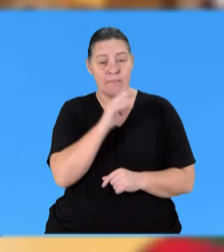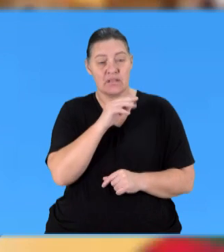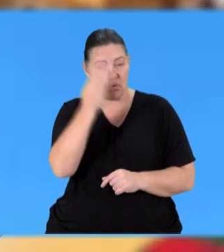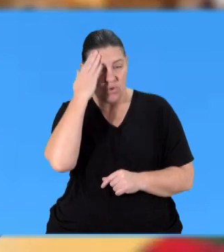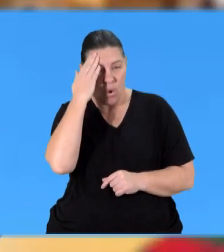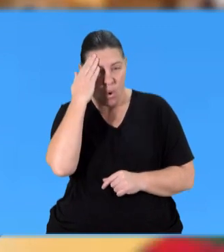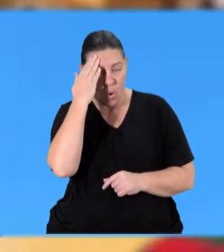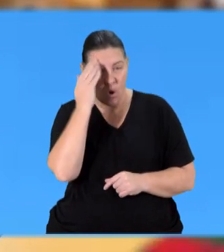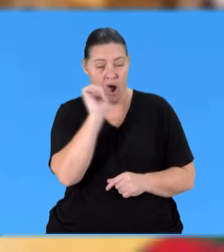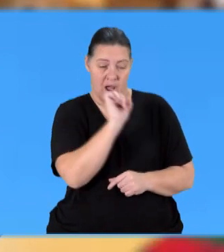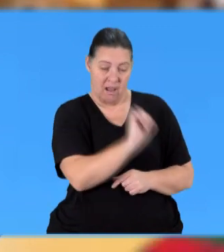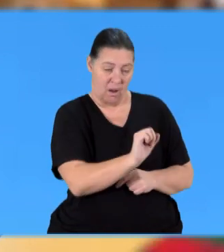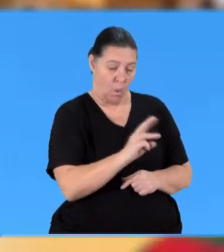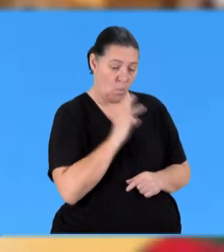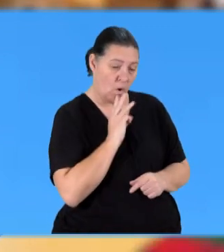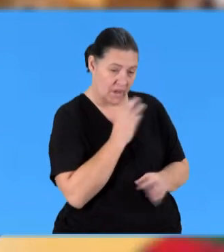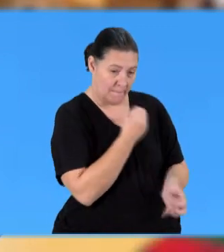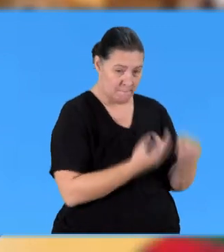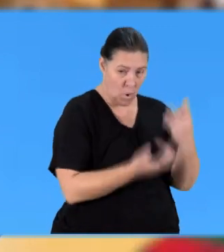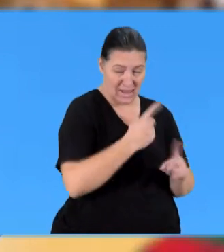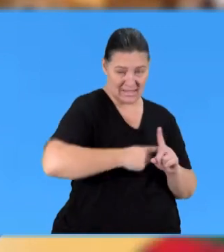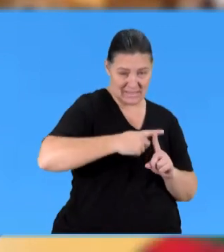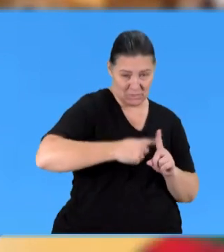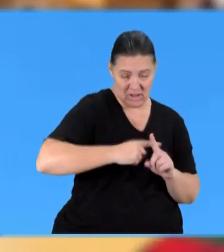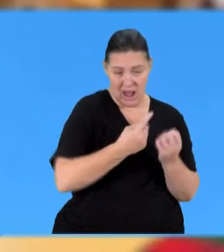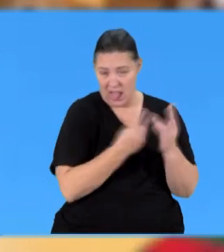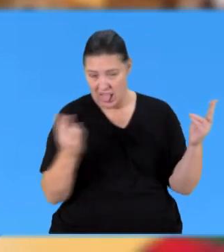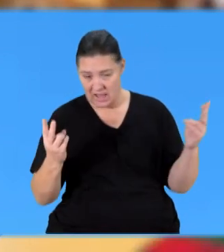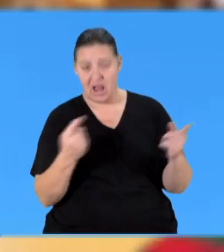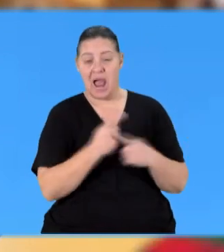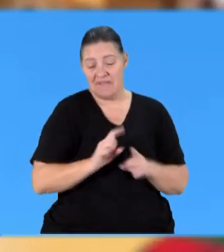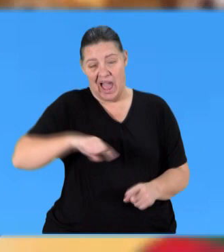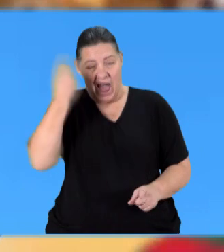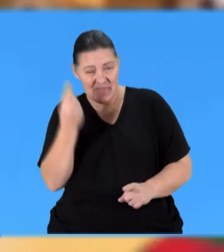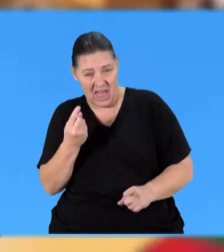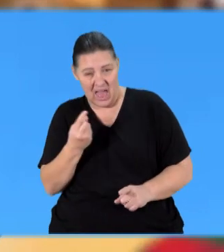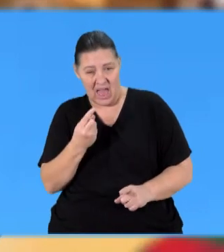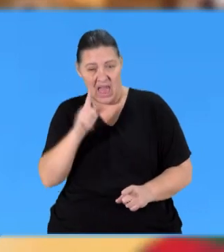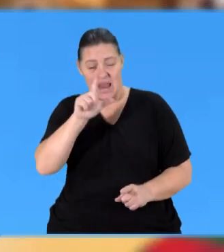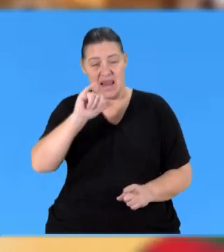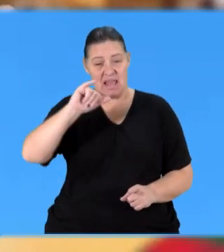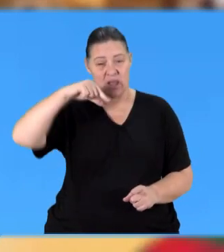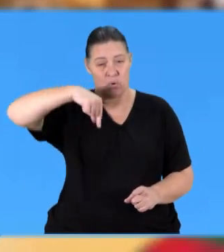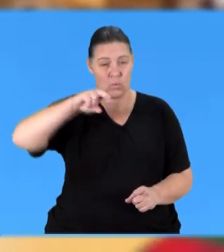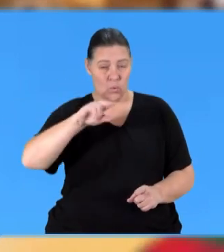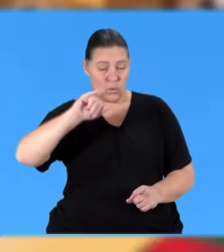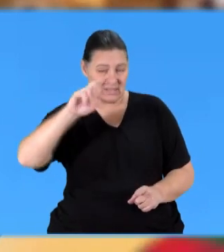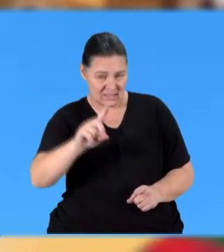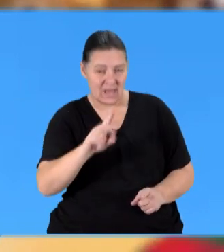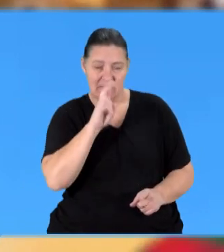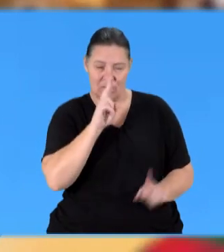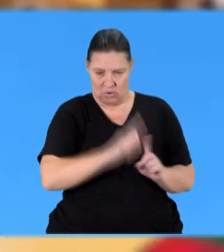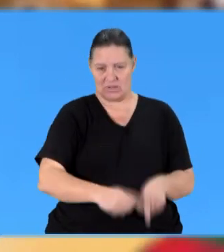different liquids will boil and freeze at different temperatures. So if you're to look at a different substance, the graph is going to